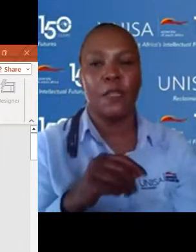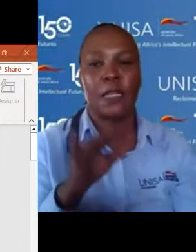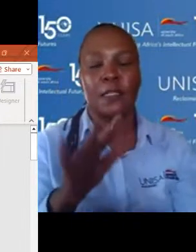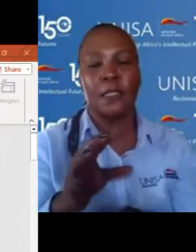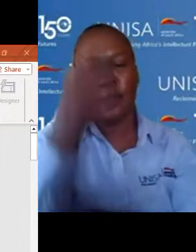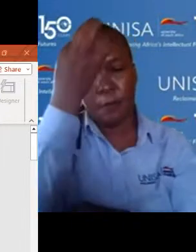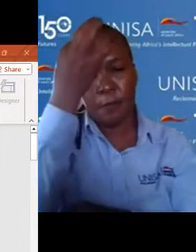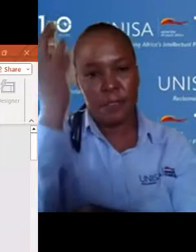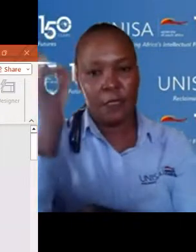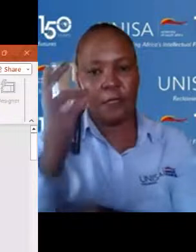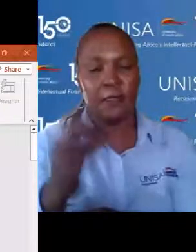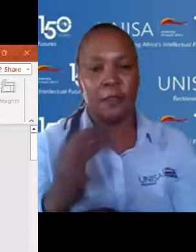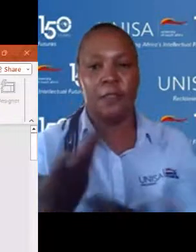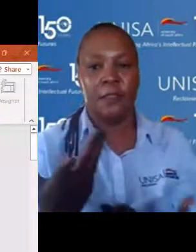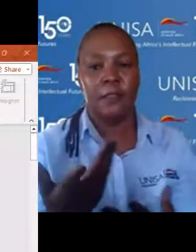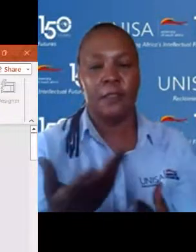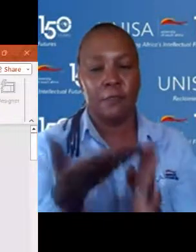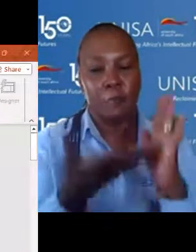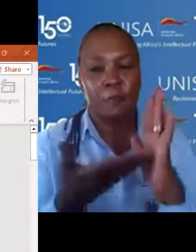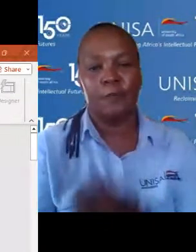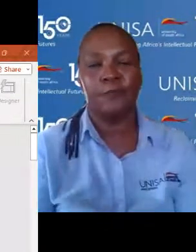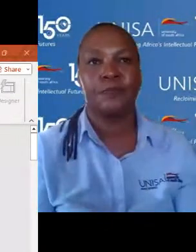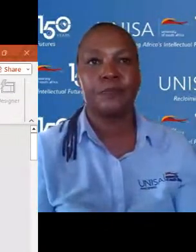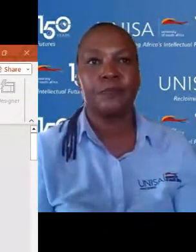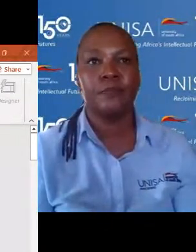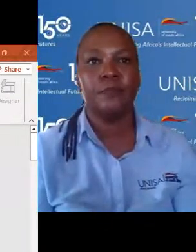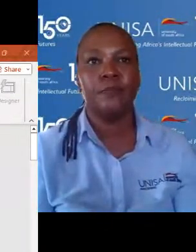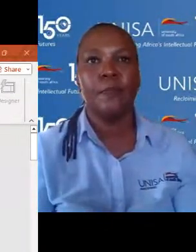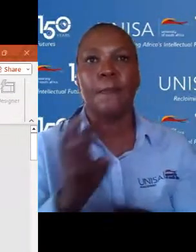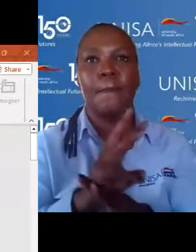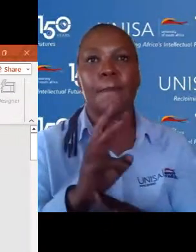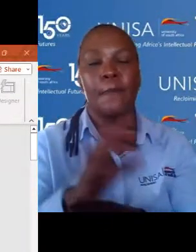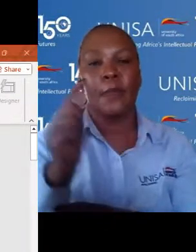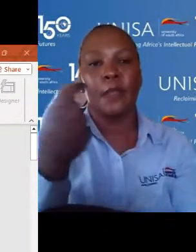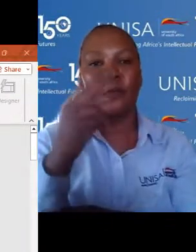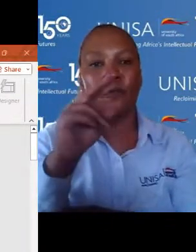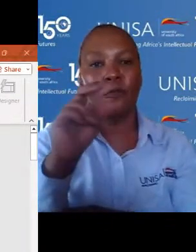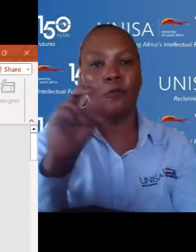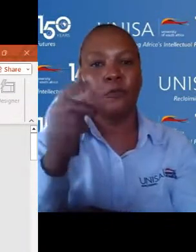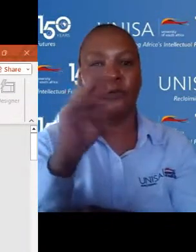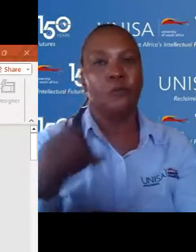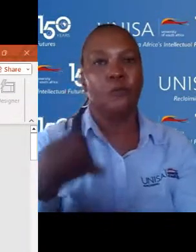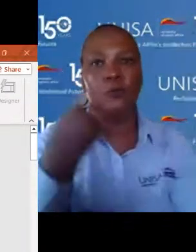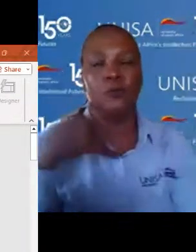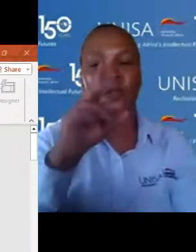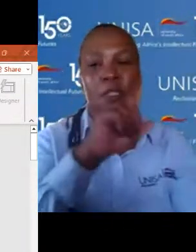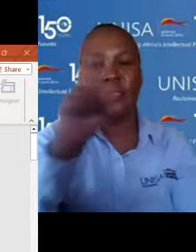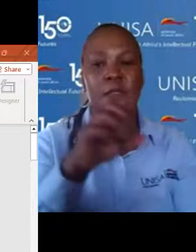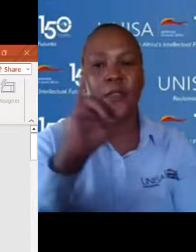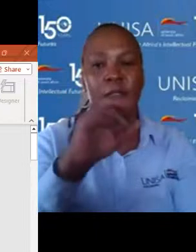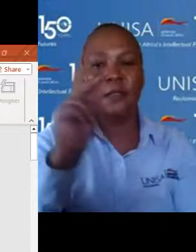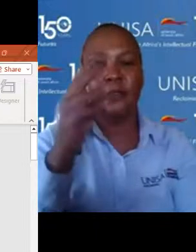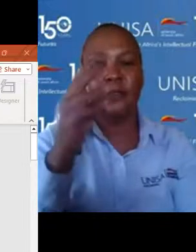schedule. So, Ms. Gugu Zikali, over to you. Thank you.